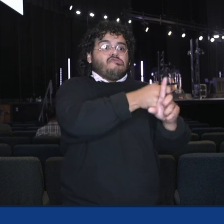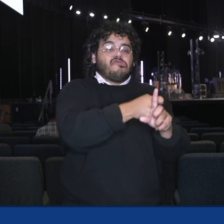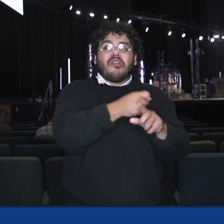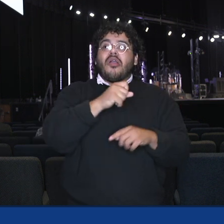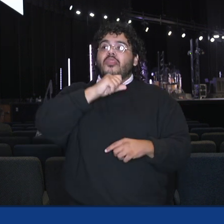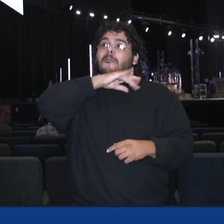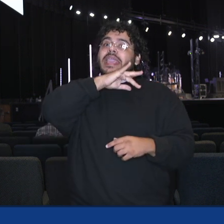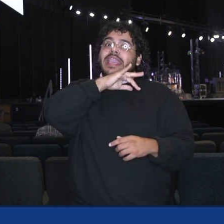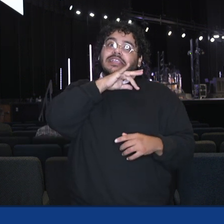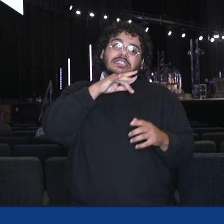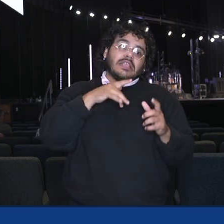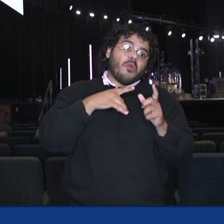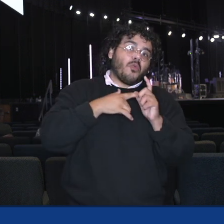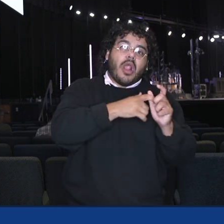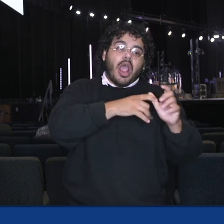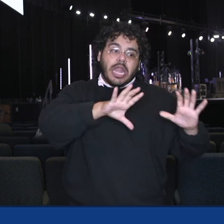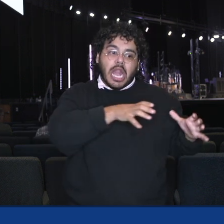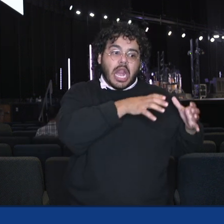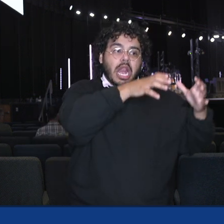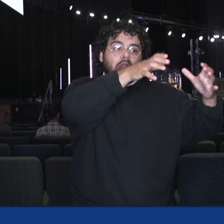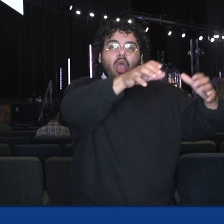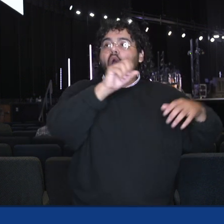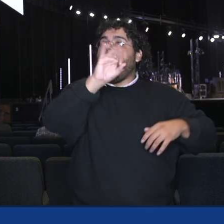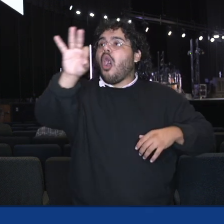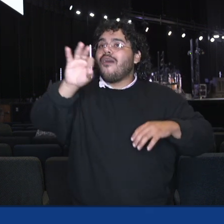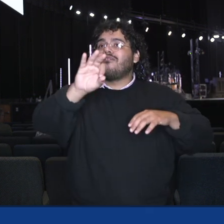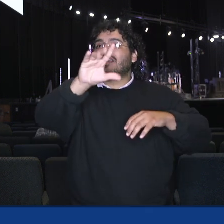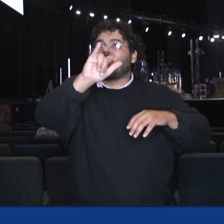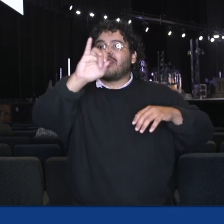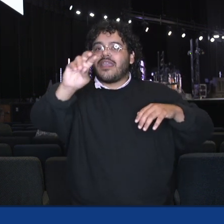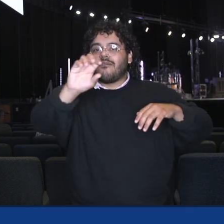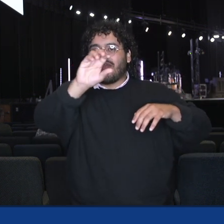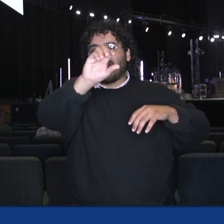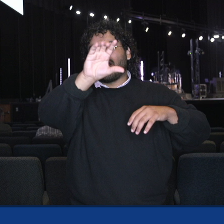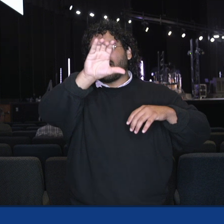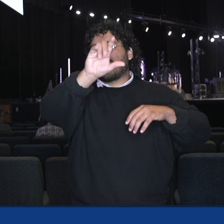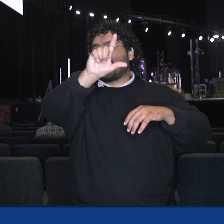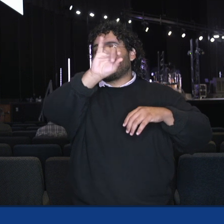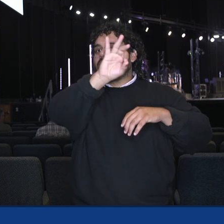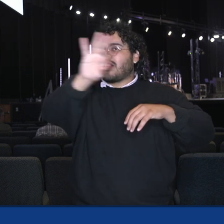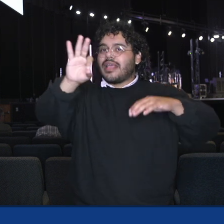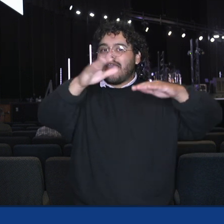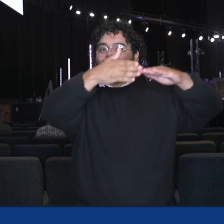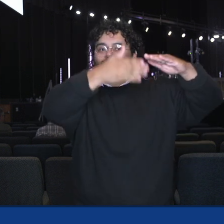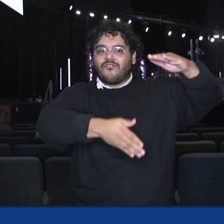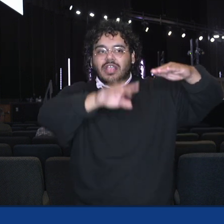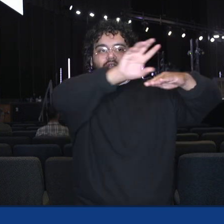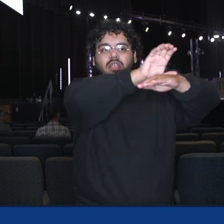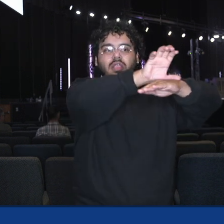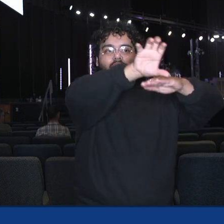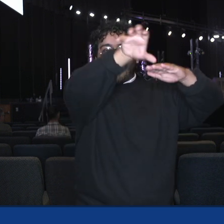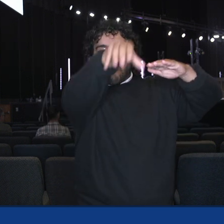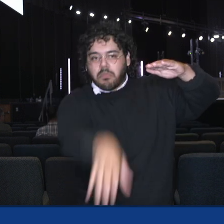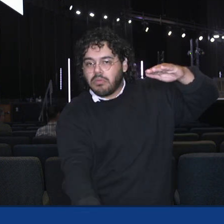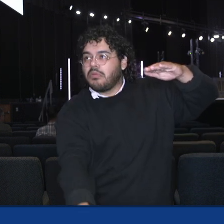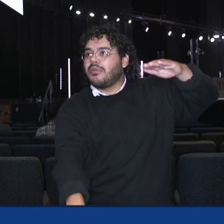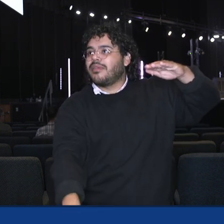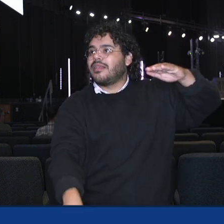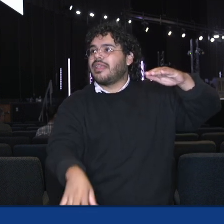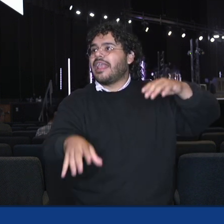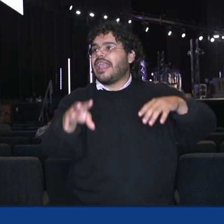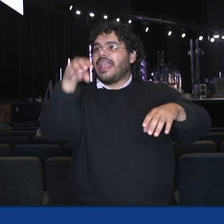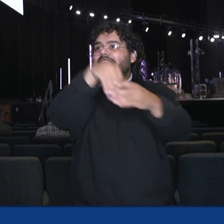this text today? Me too. Those tending the pigs, as I think we all